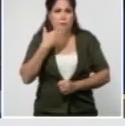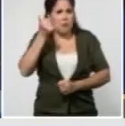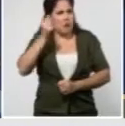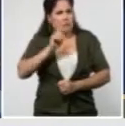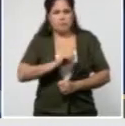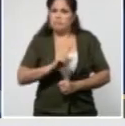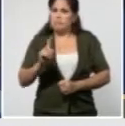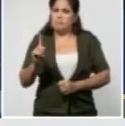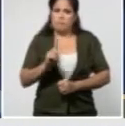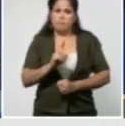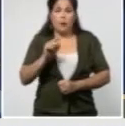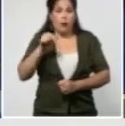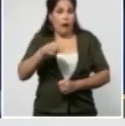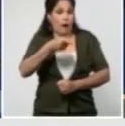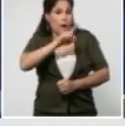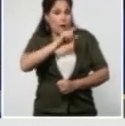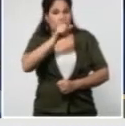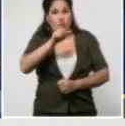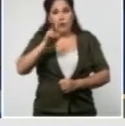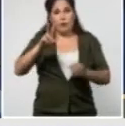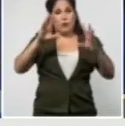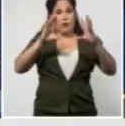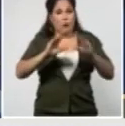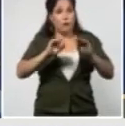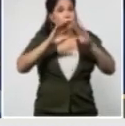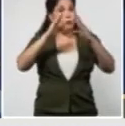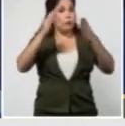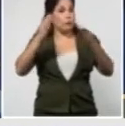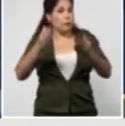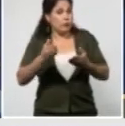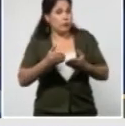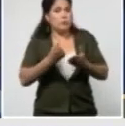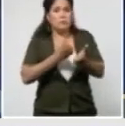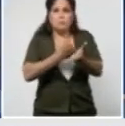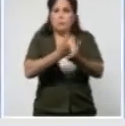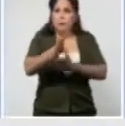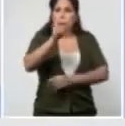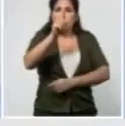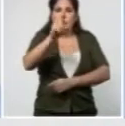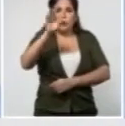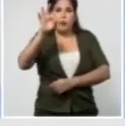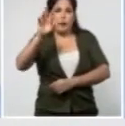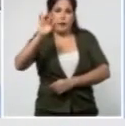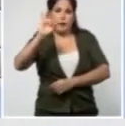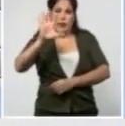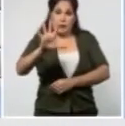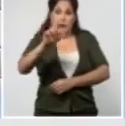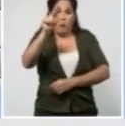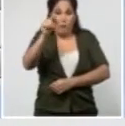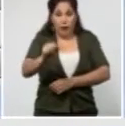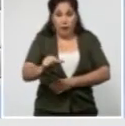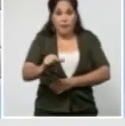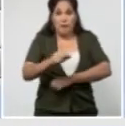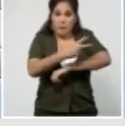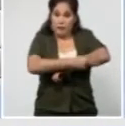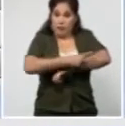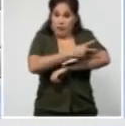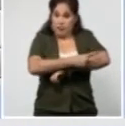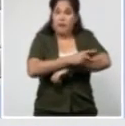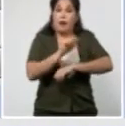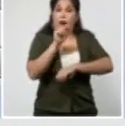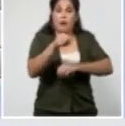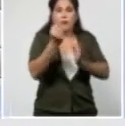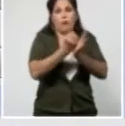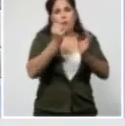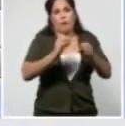With the world, unfortunately, we cannot speak with the same terms, and as of 12 o'clock last night, the